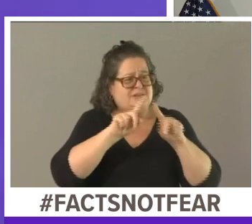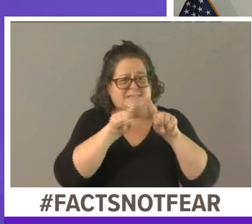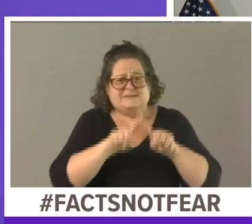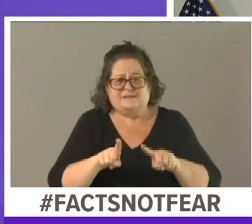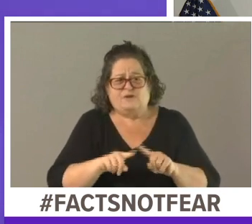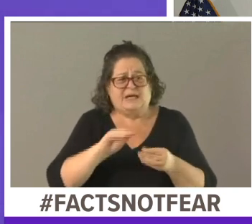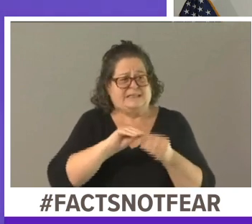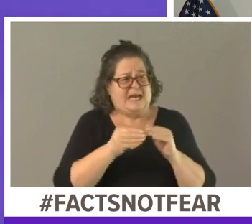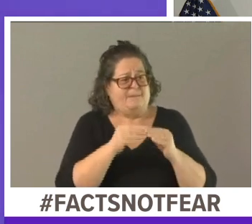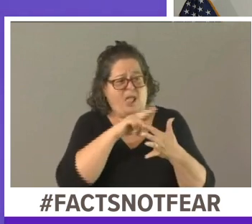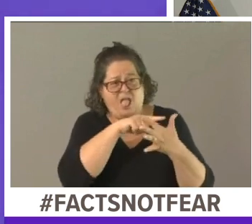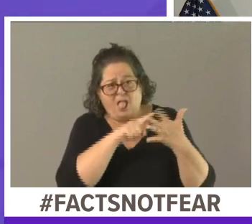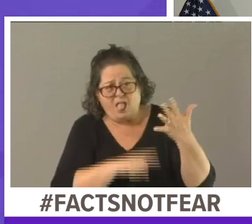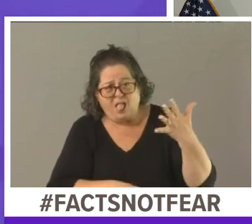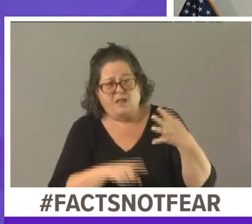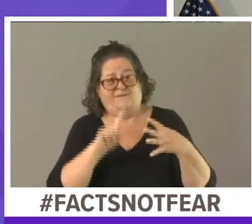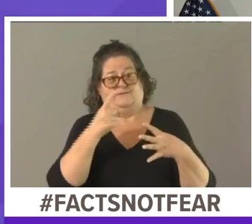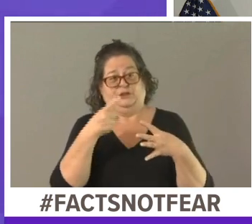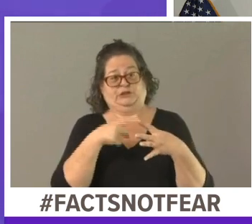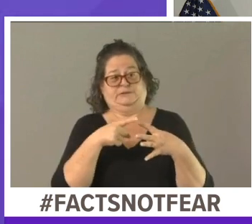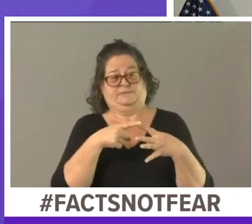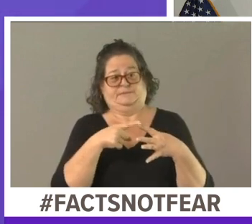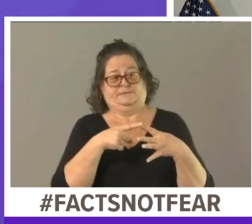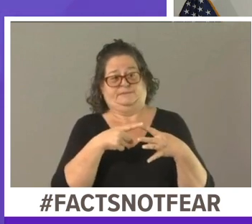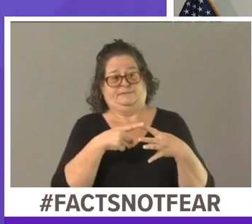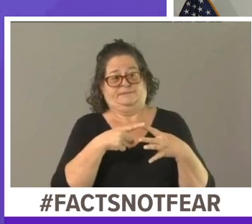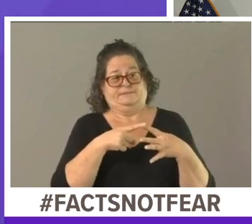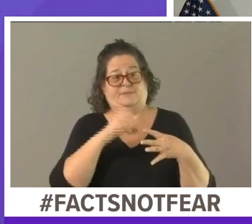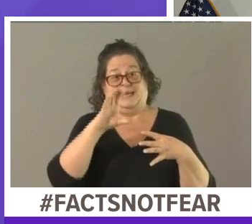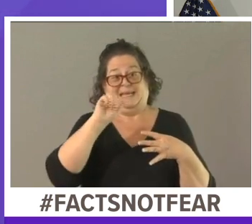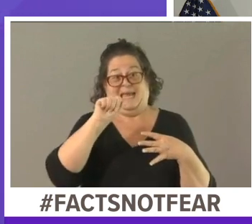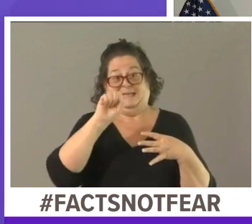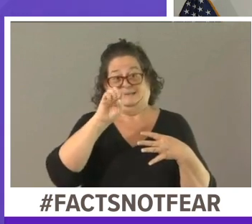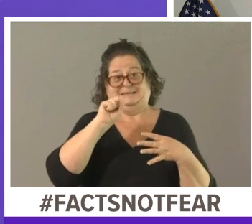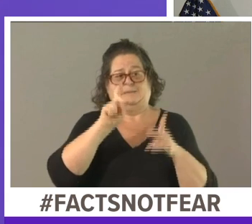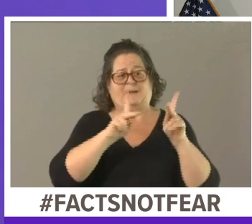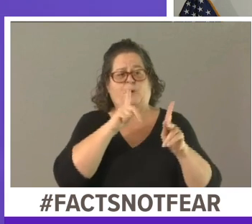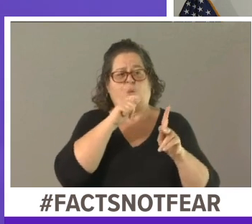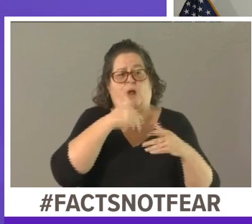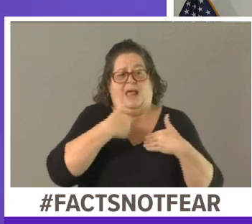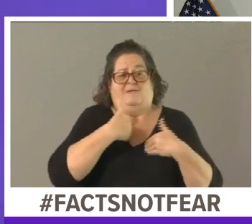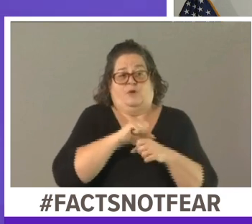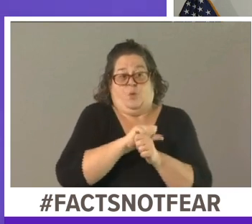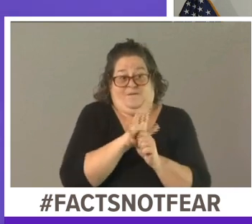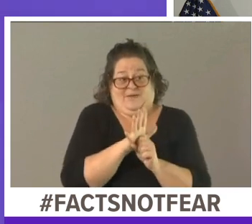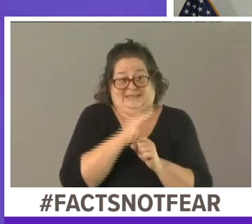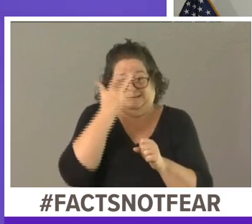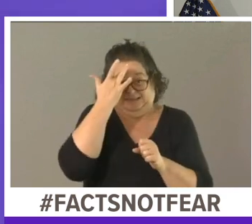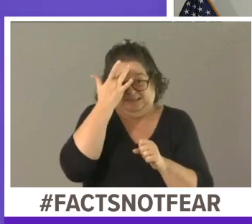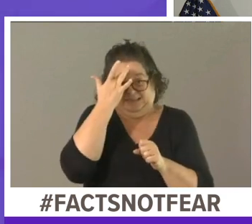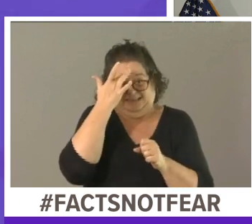Arizona, with the way we're going to ramp up testing of 35,000 a day at the end of July and